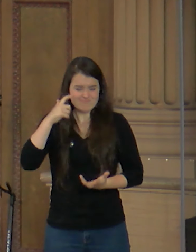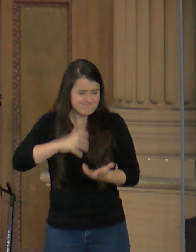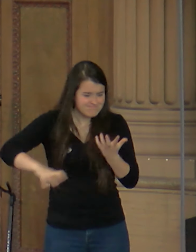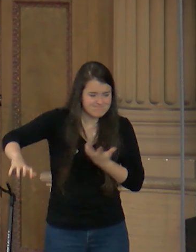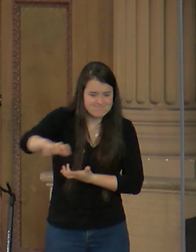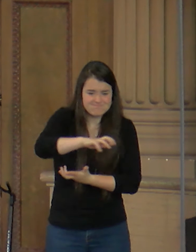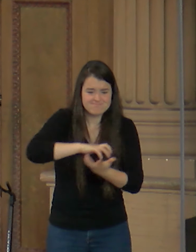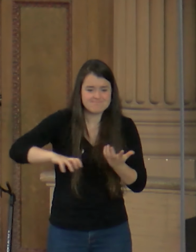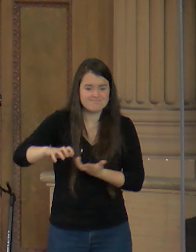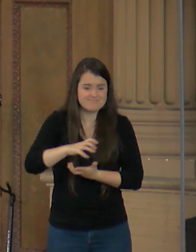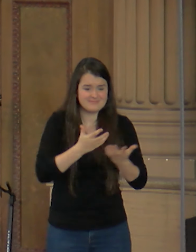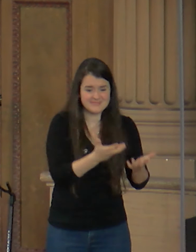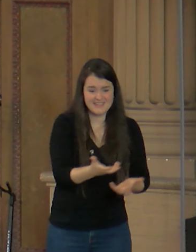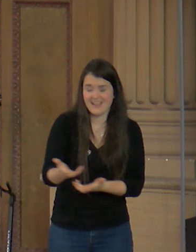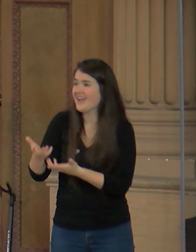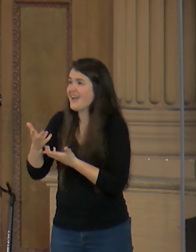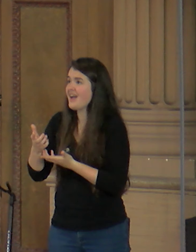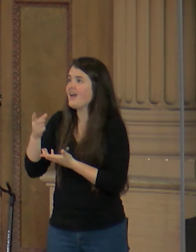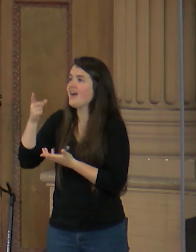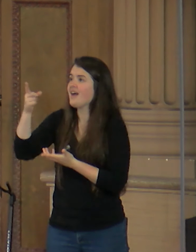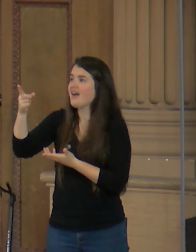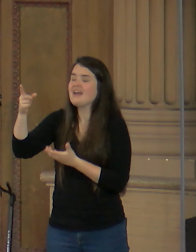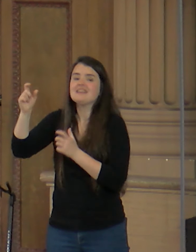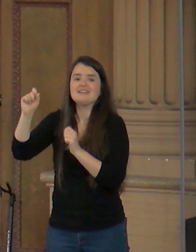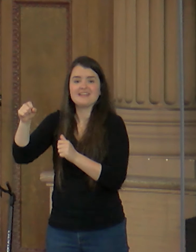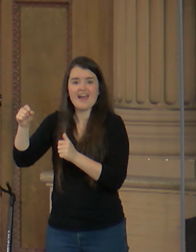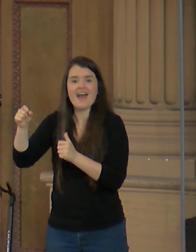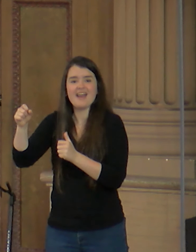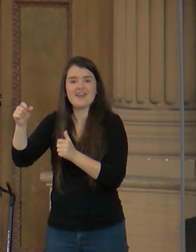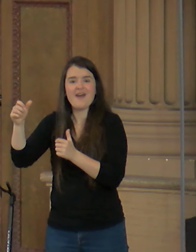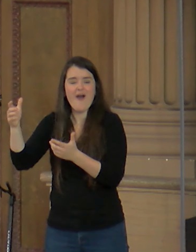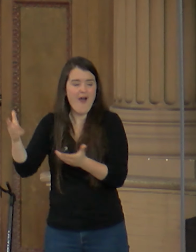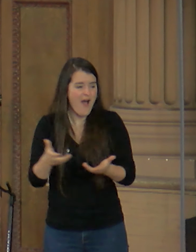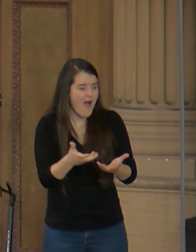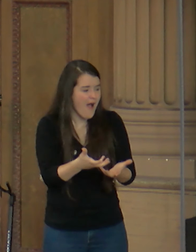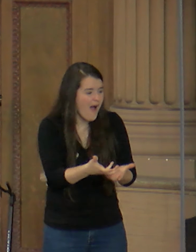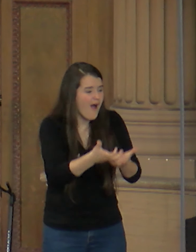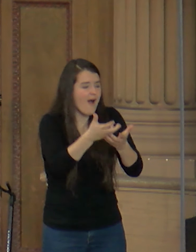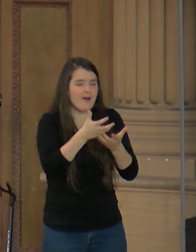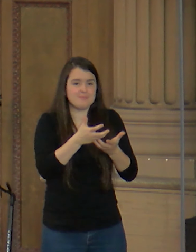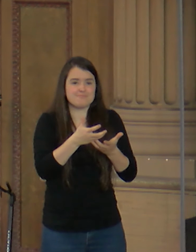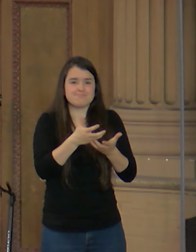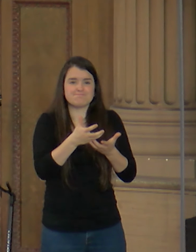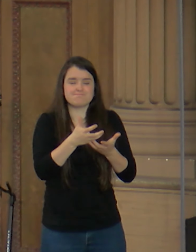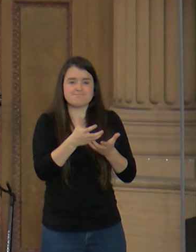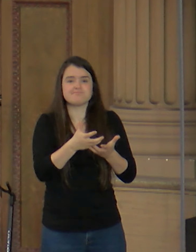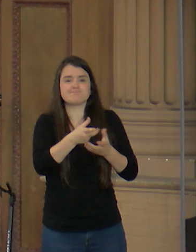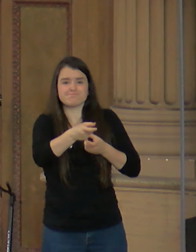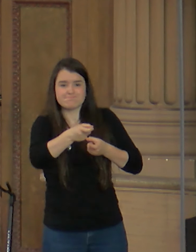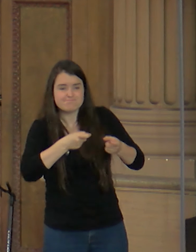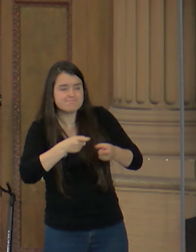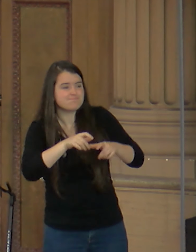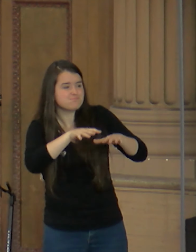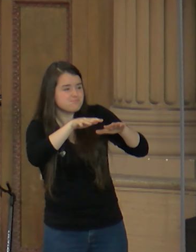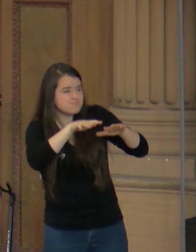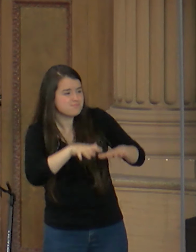he can swaddle them and subdue them and tell us, I've got you. Trust me.